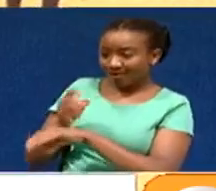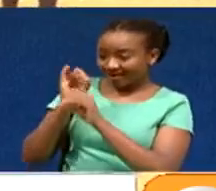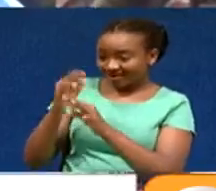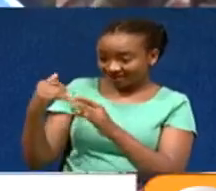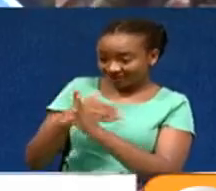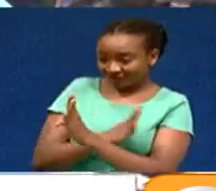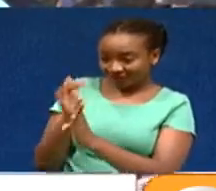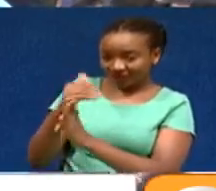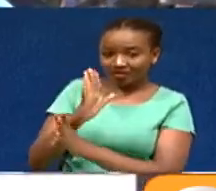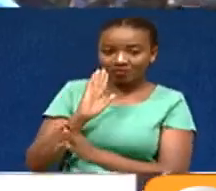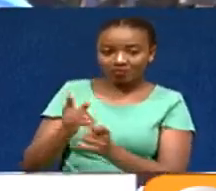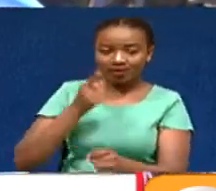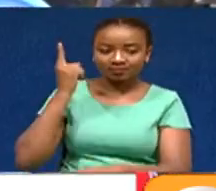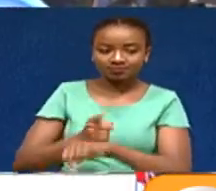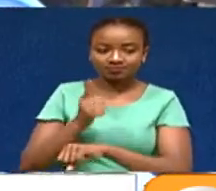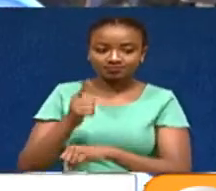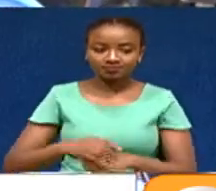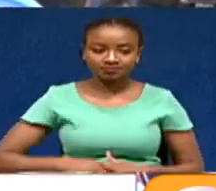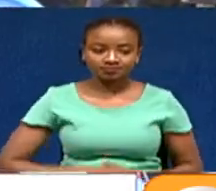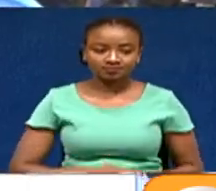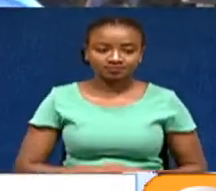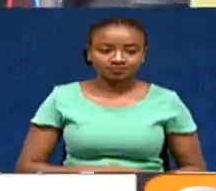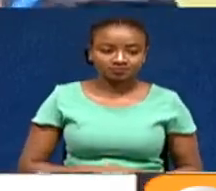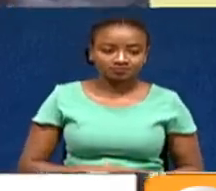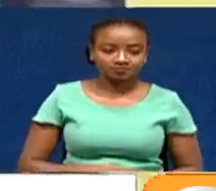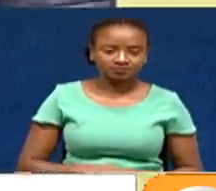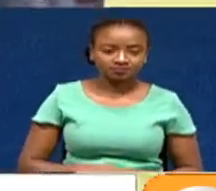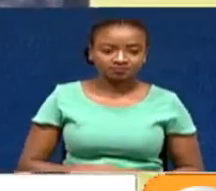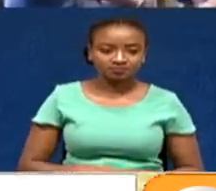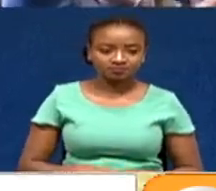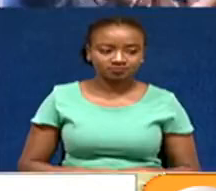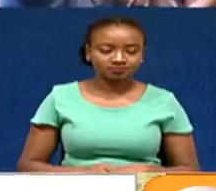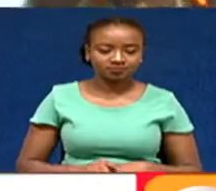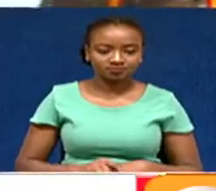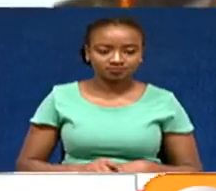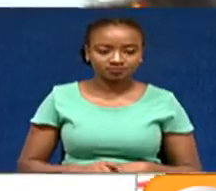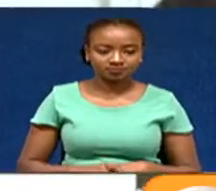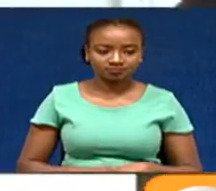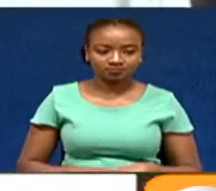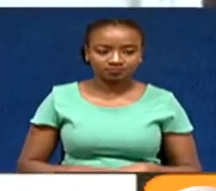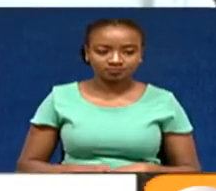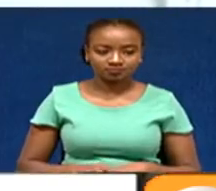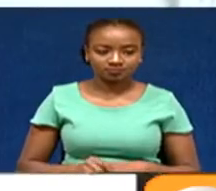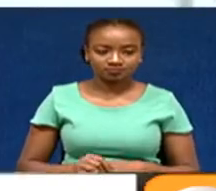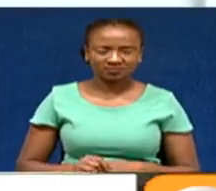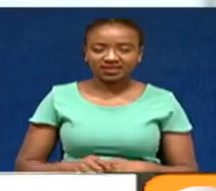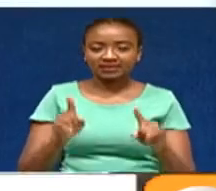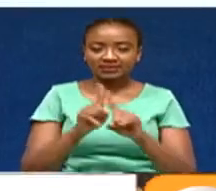course on those who will attempt to cheat their way in, just like to those in the past.